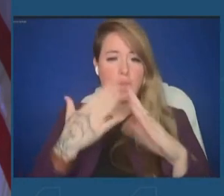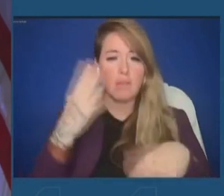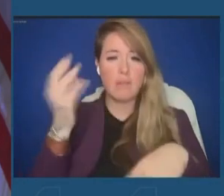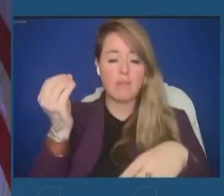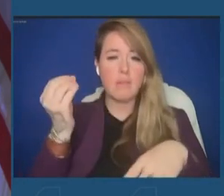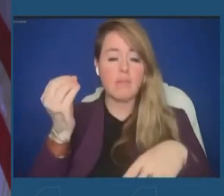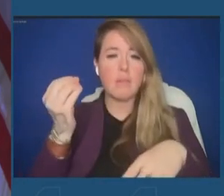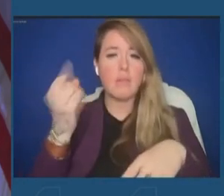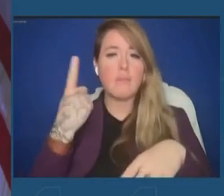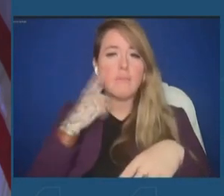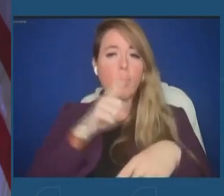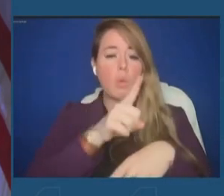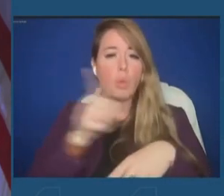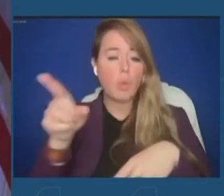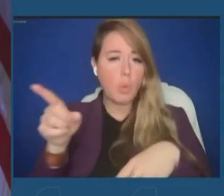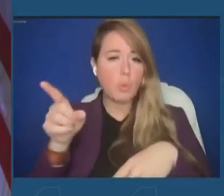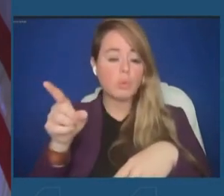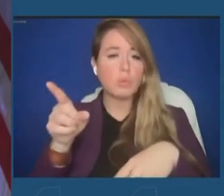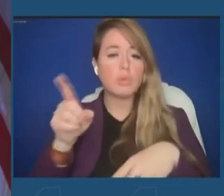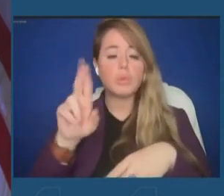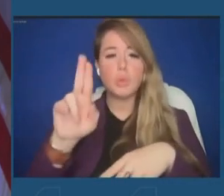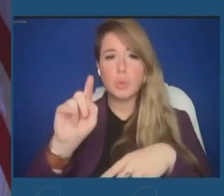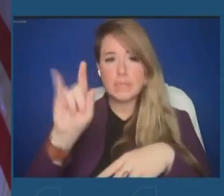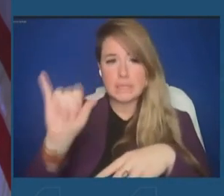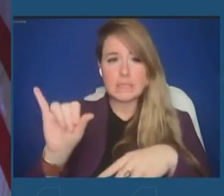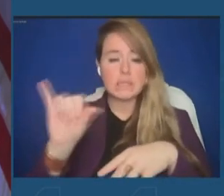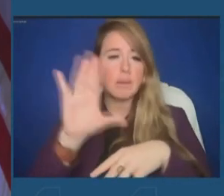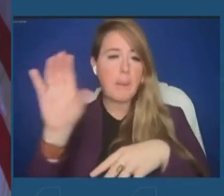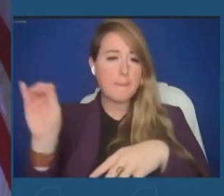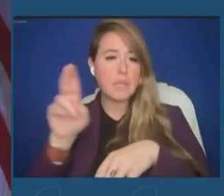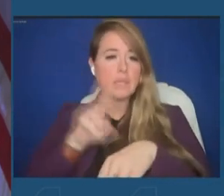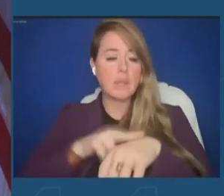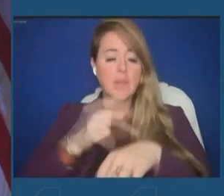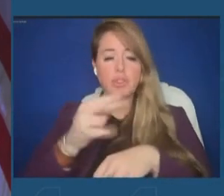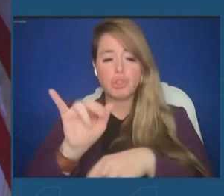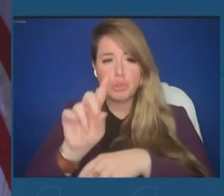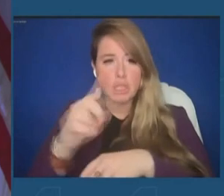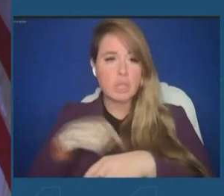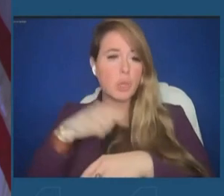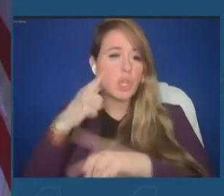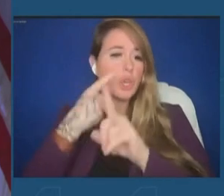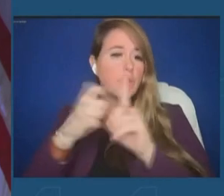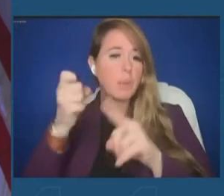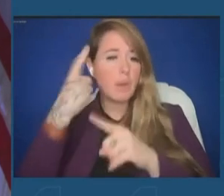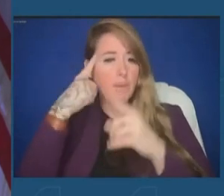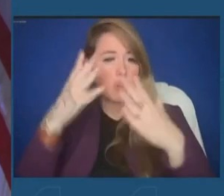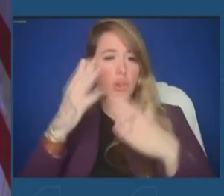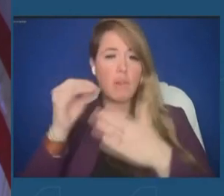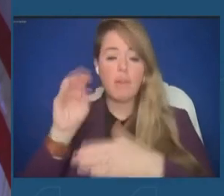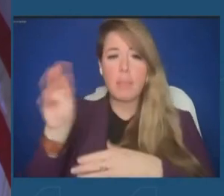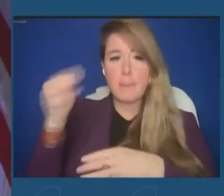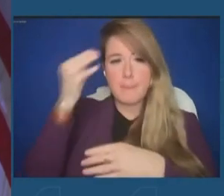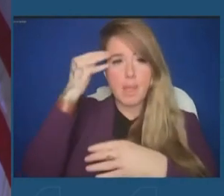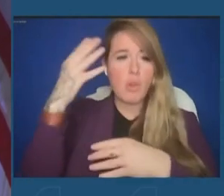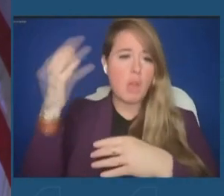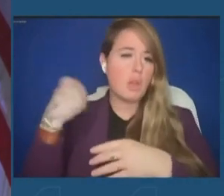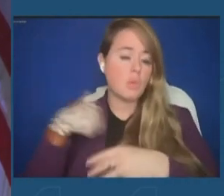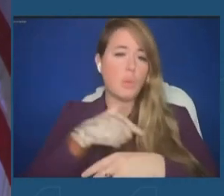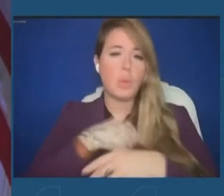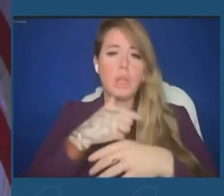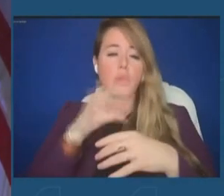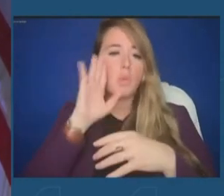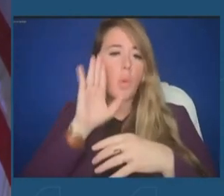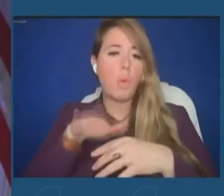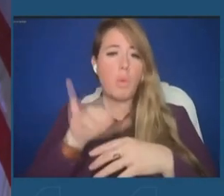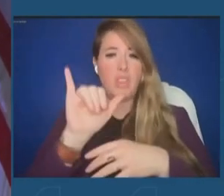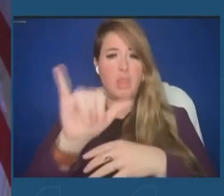To the utility companies, National Grid and NYSEG, we've heard both from the governor and the mayor, and the conditions that they